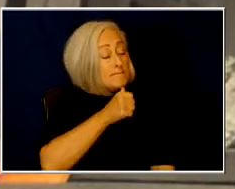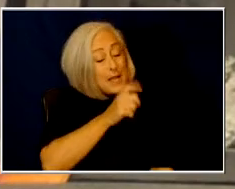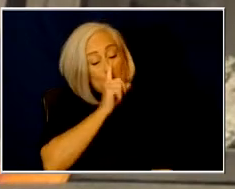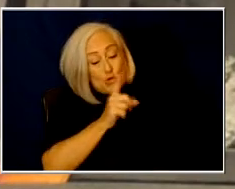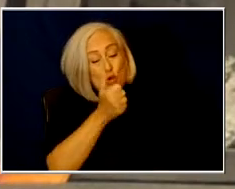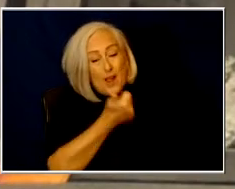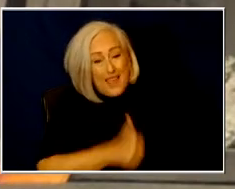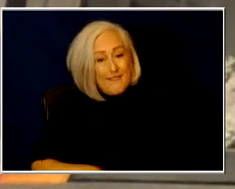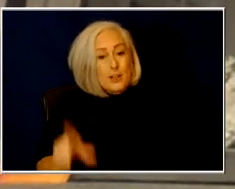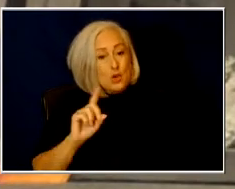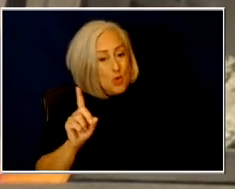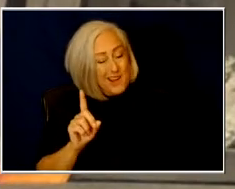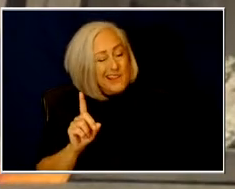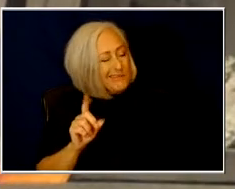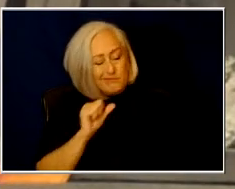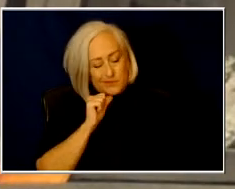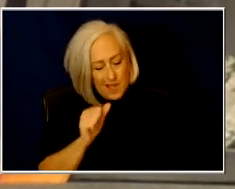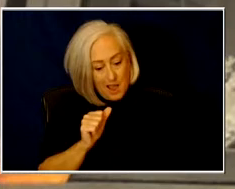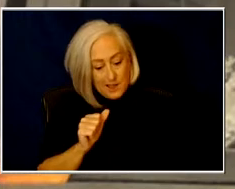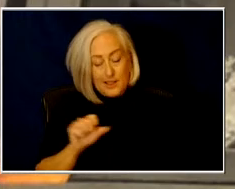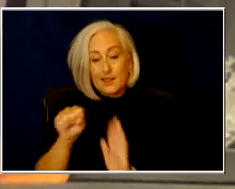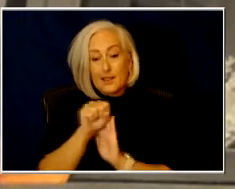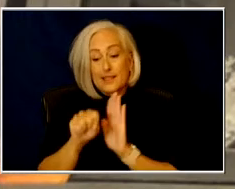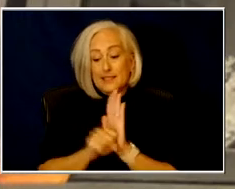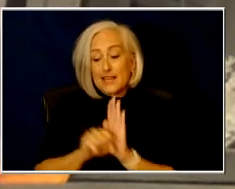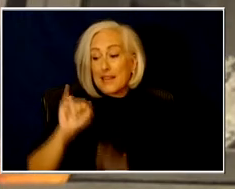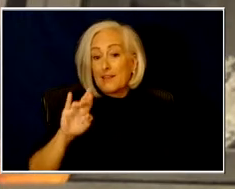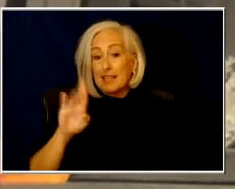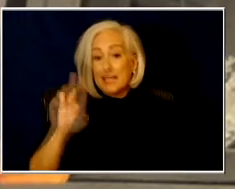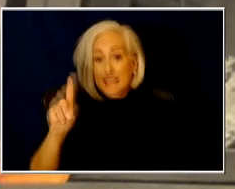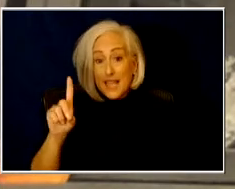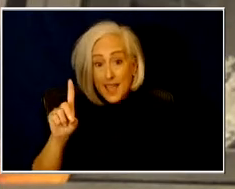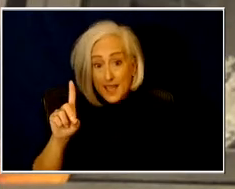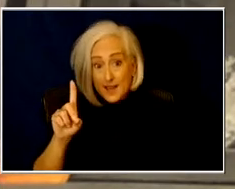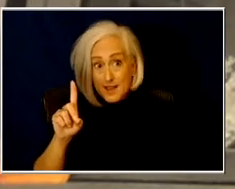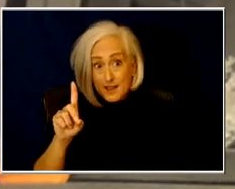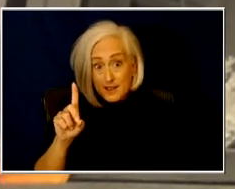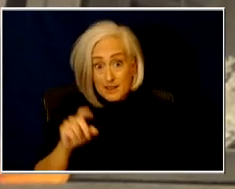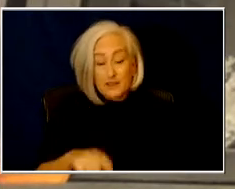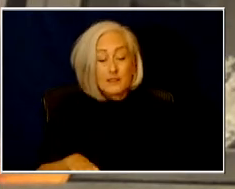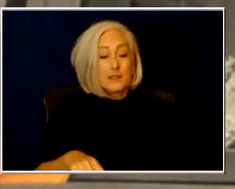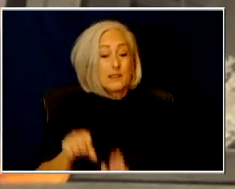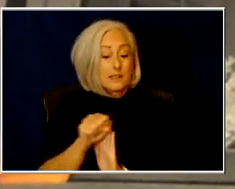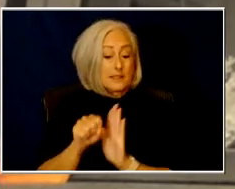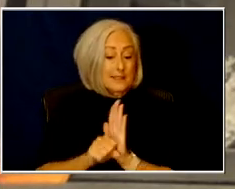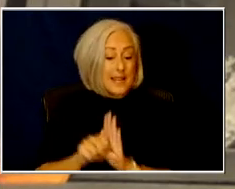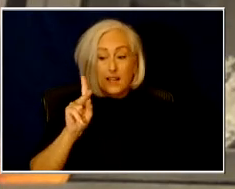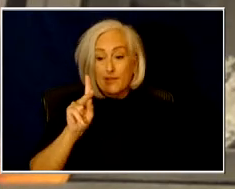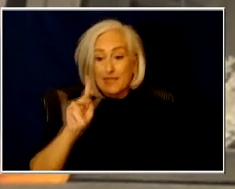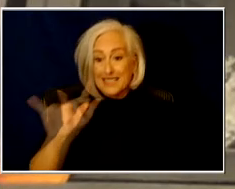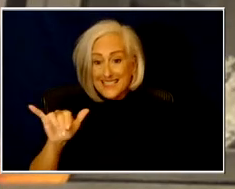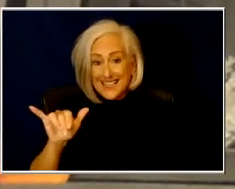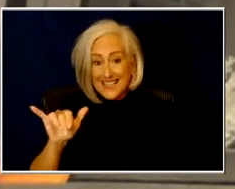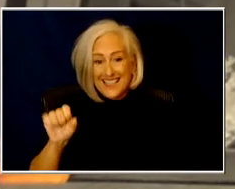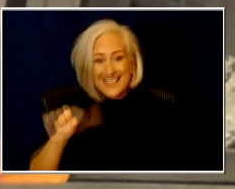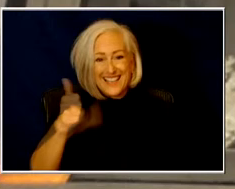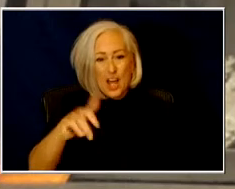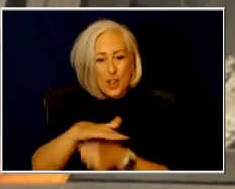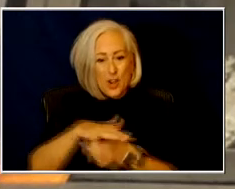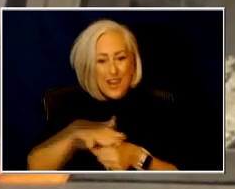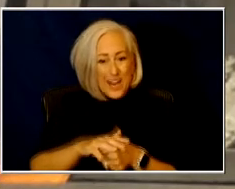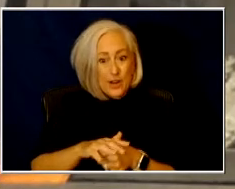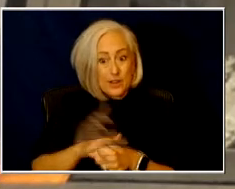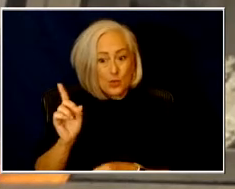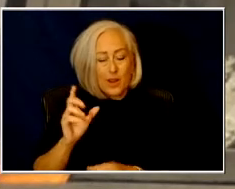however um Indiana and uh more importantly Kentucky and a few other hot spots are not